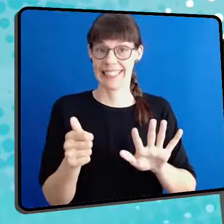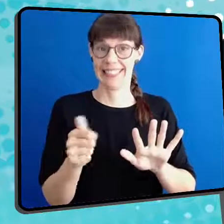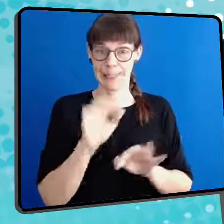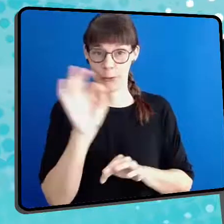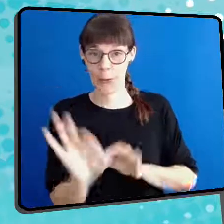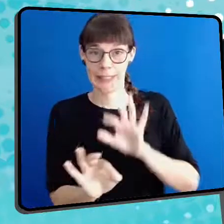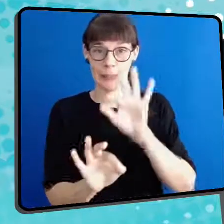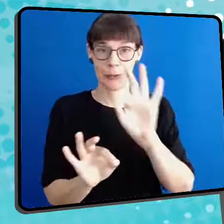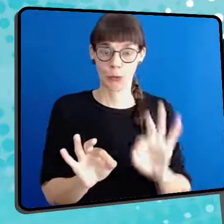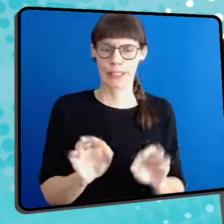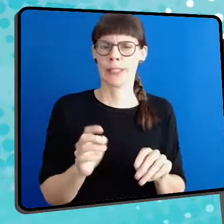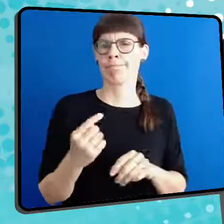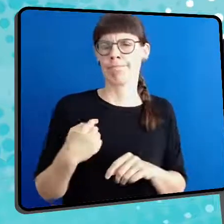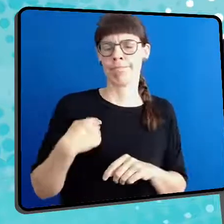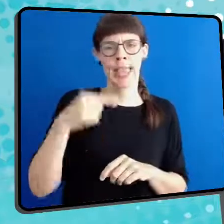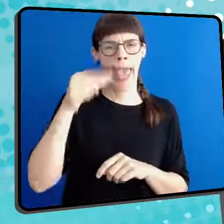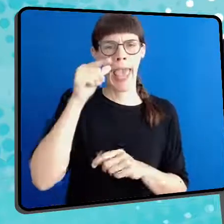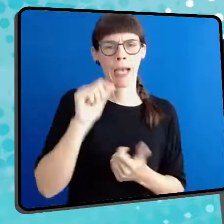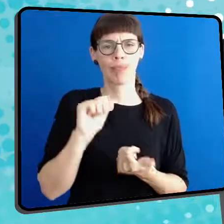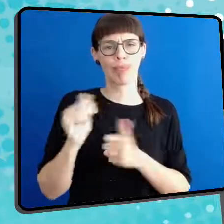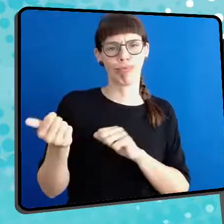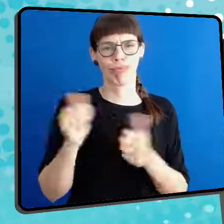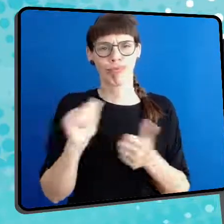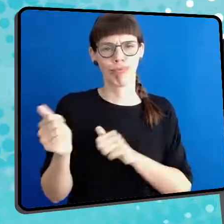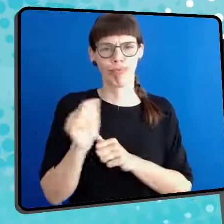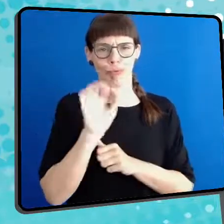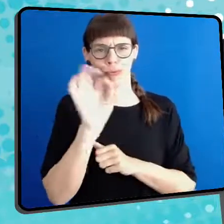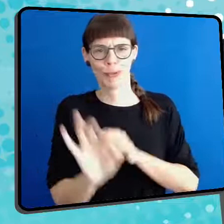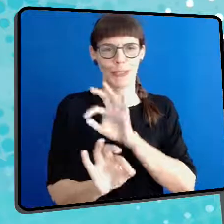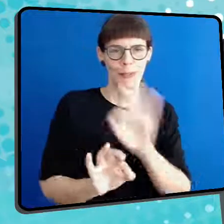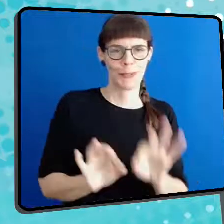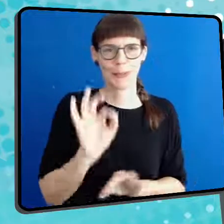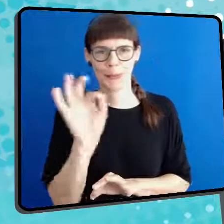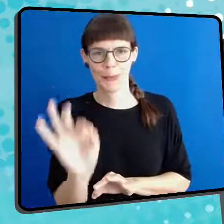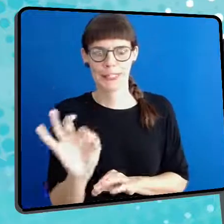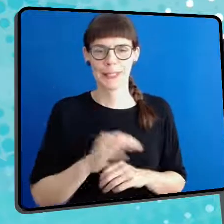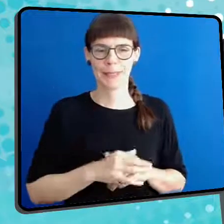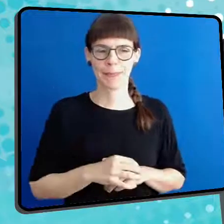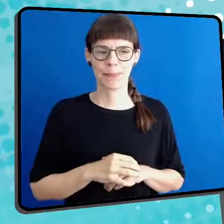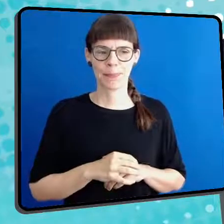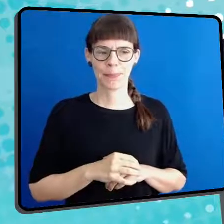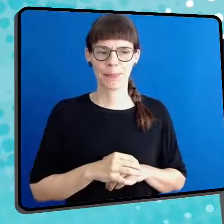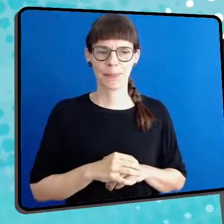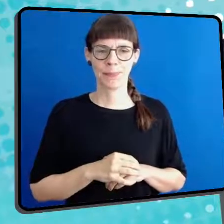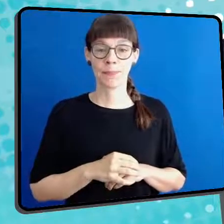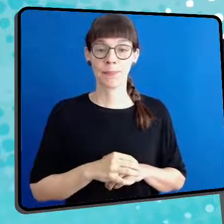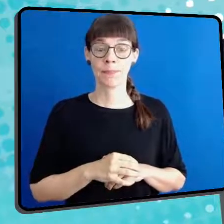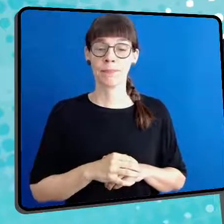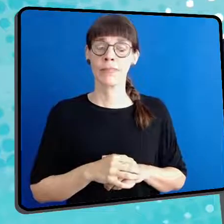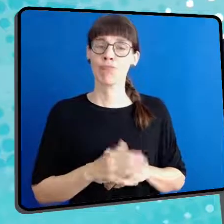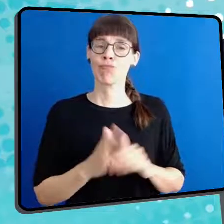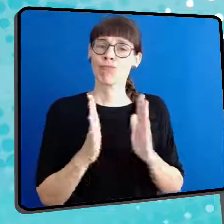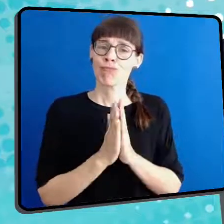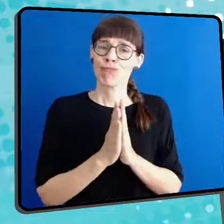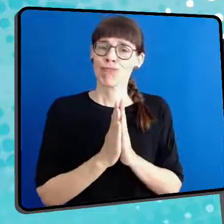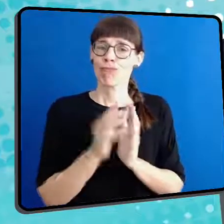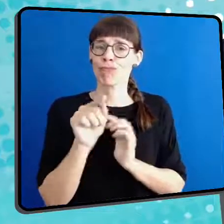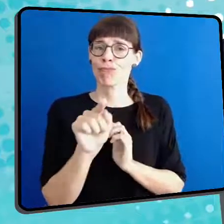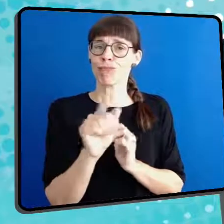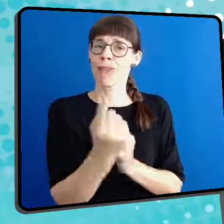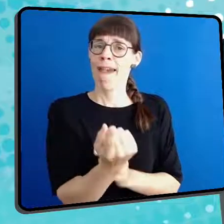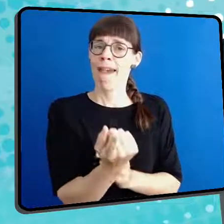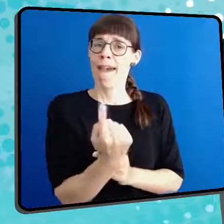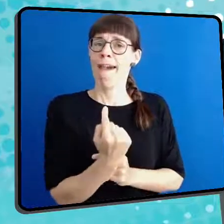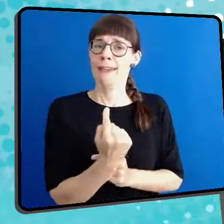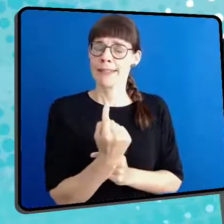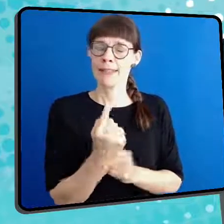will alternate between the questions, and the only thing we ask of you is, can you keep your answers